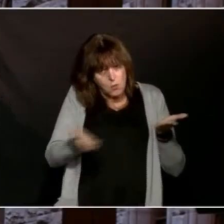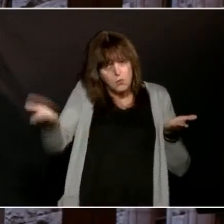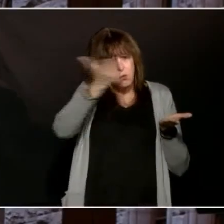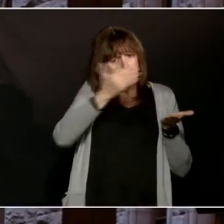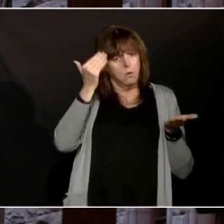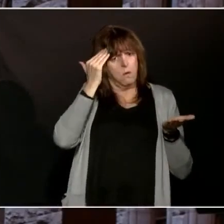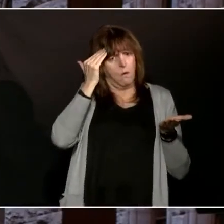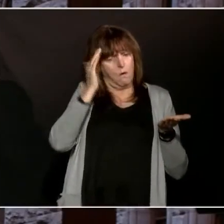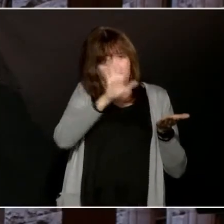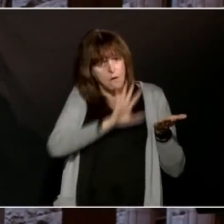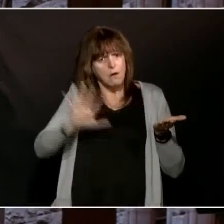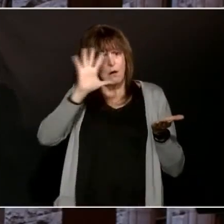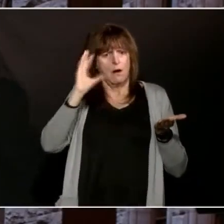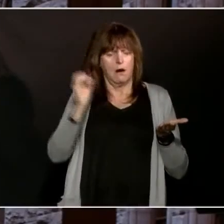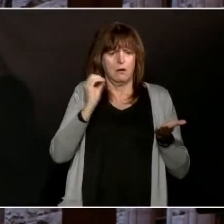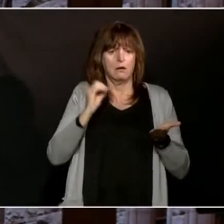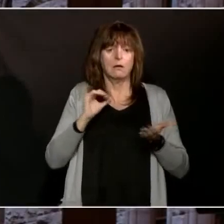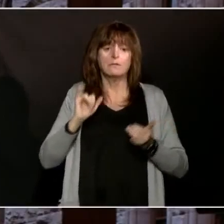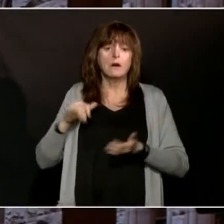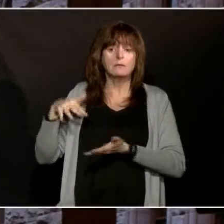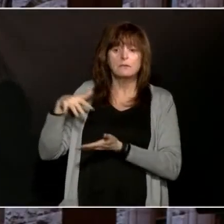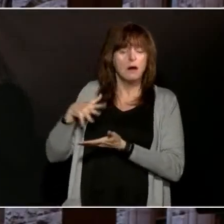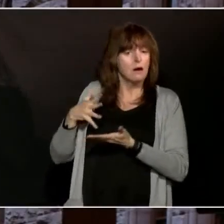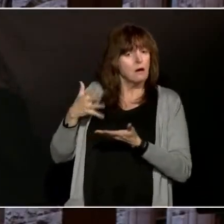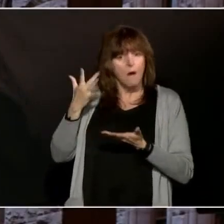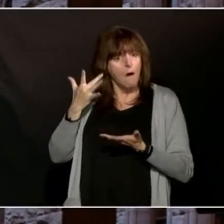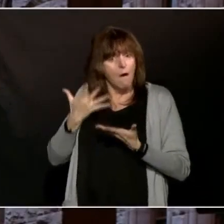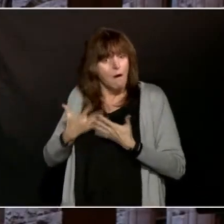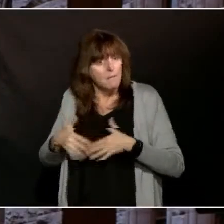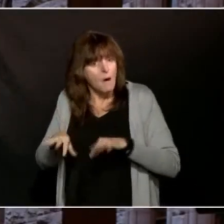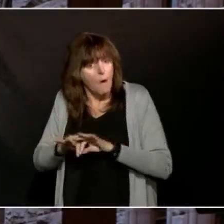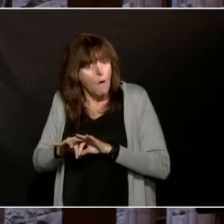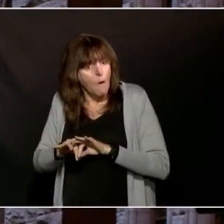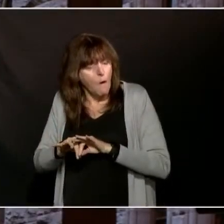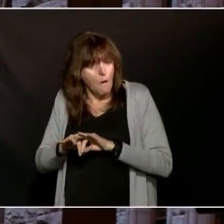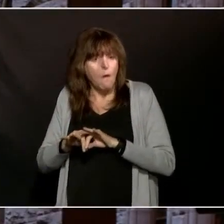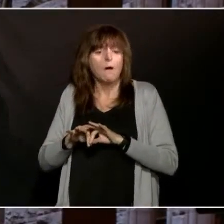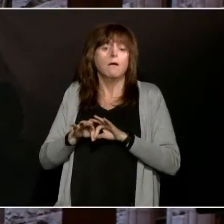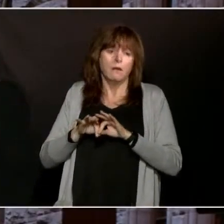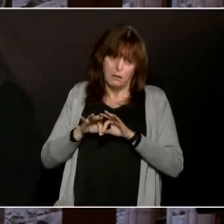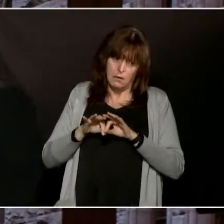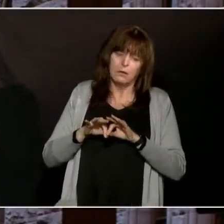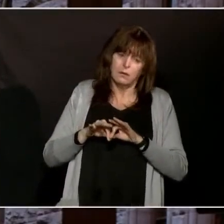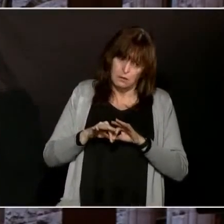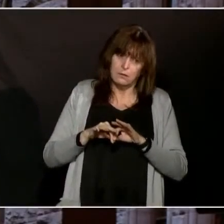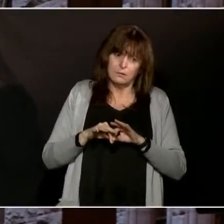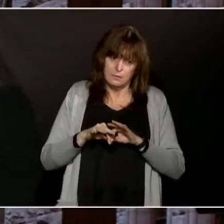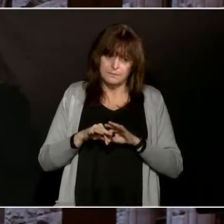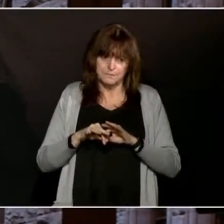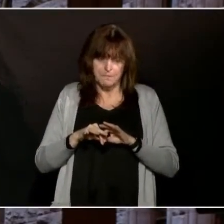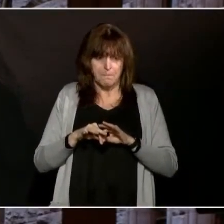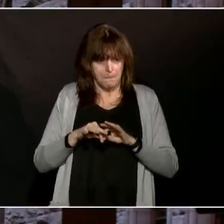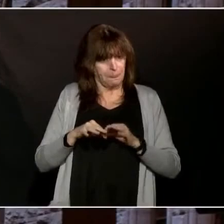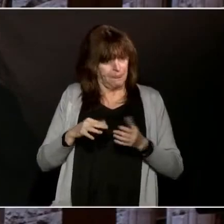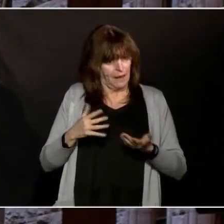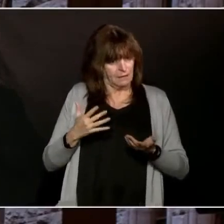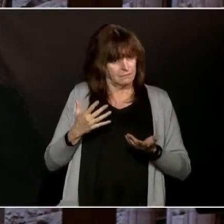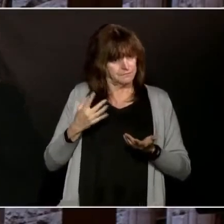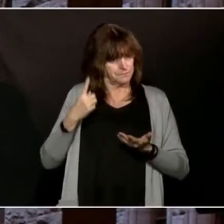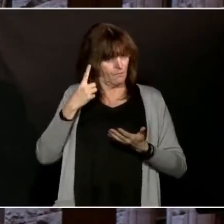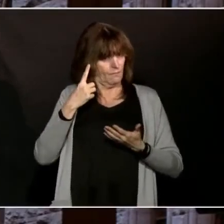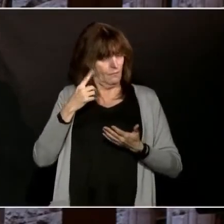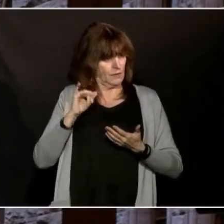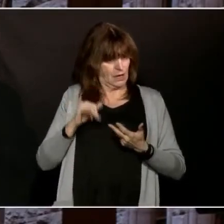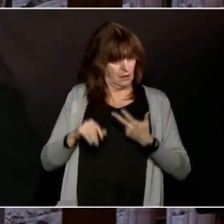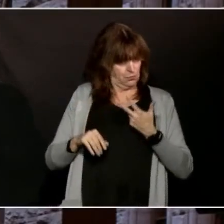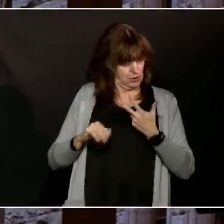study? The question we have to ask ourselves, and people saying, well, how much is it around? How much are you seeing? And so going back on the 20th,